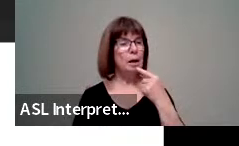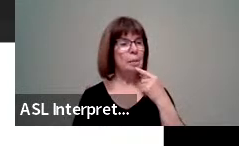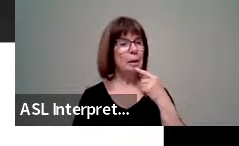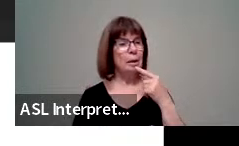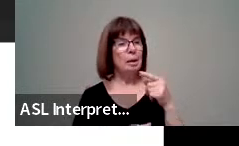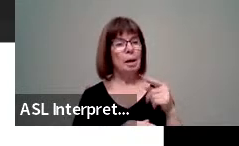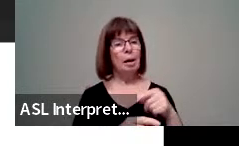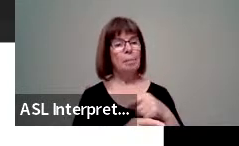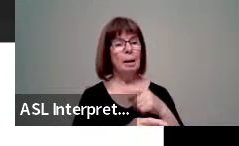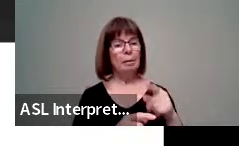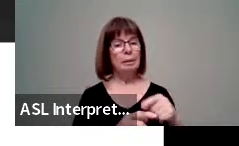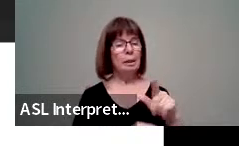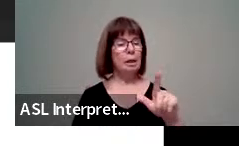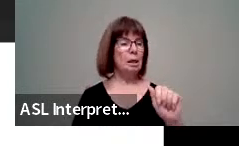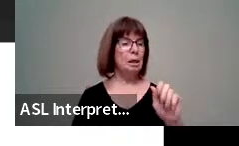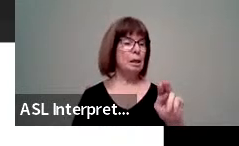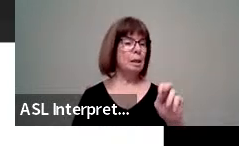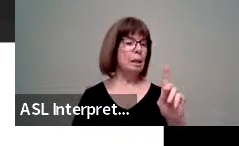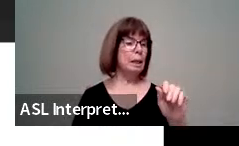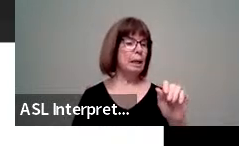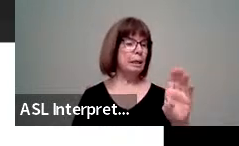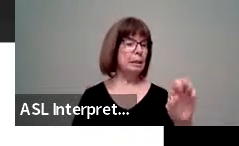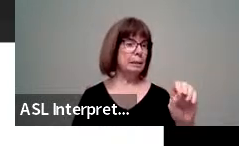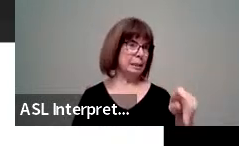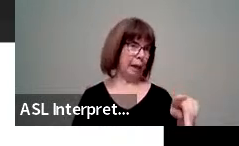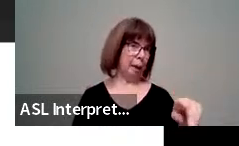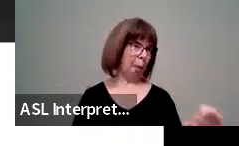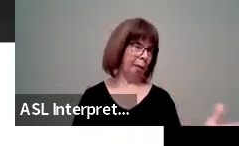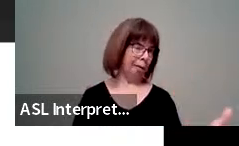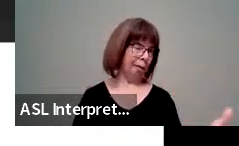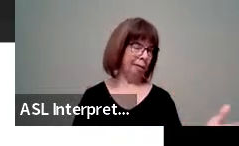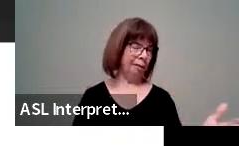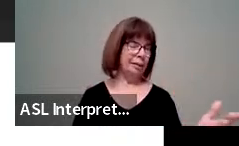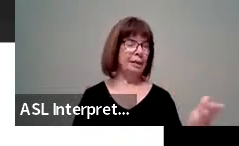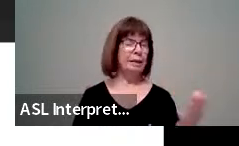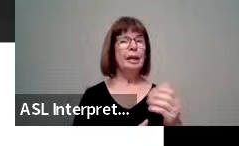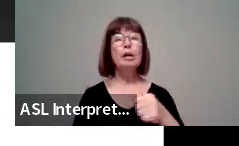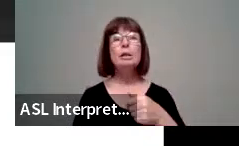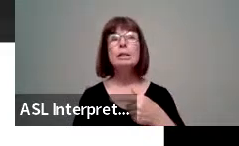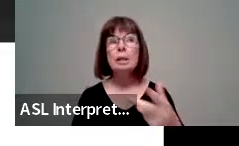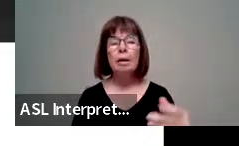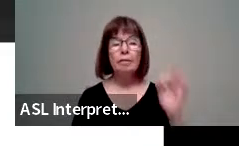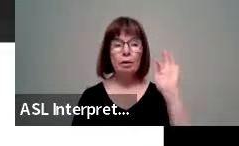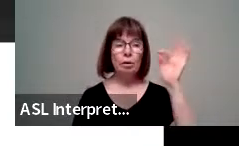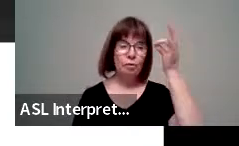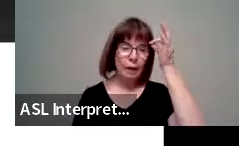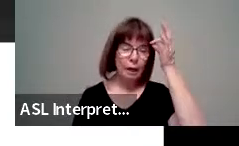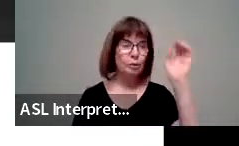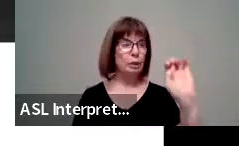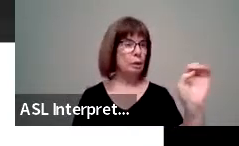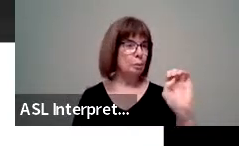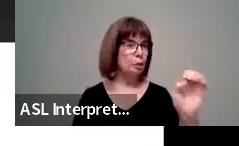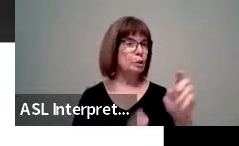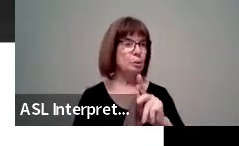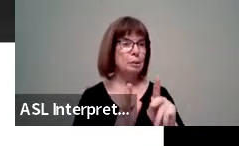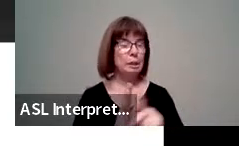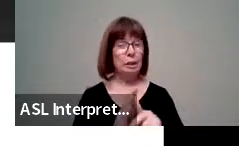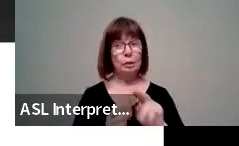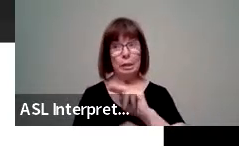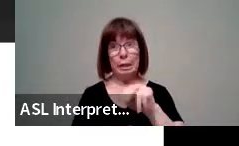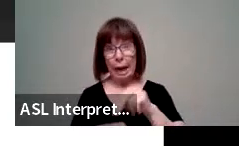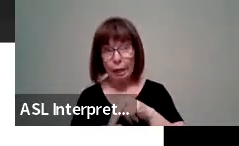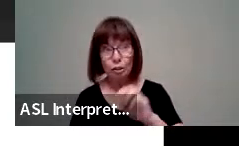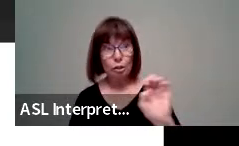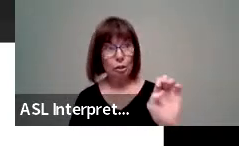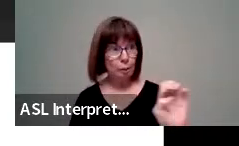landscape. There are several federal emergency policies in place. There's a national emergency.